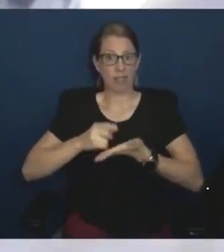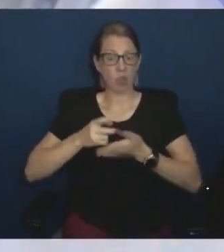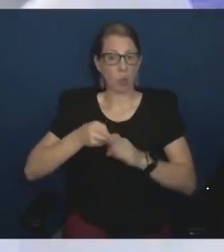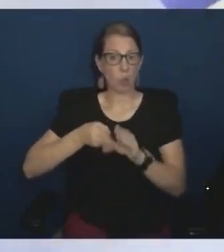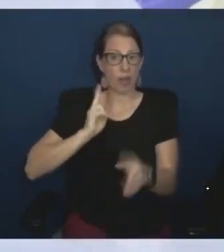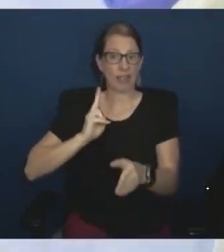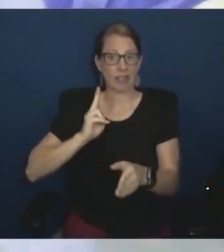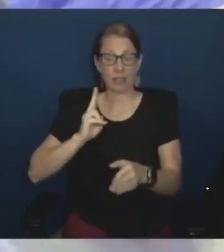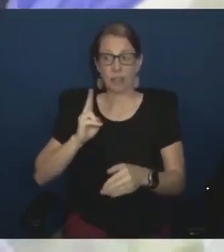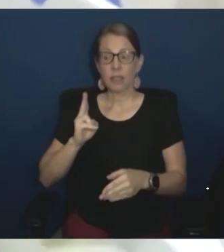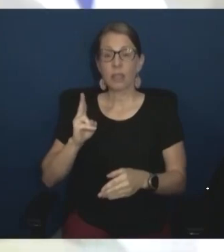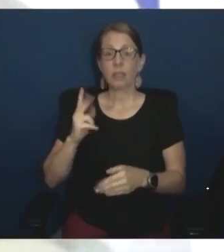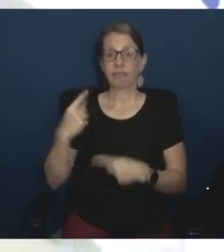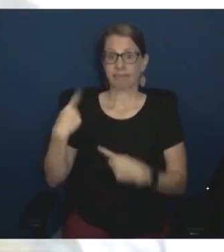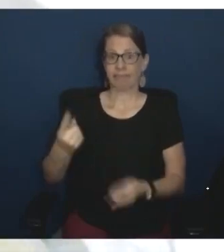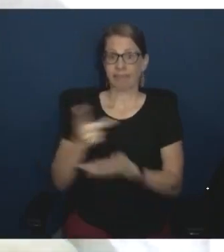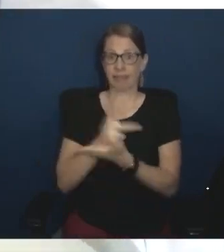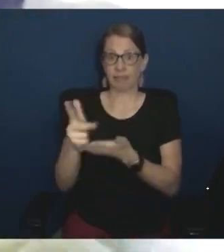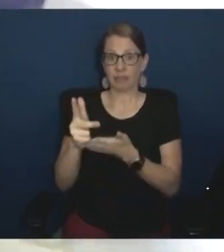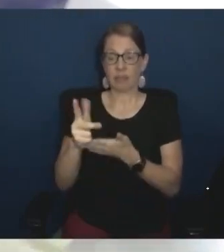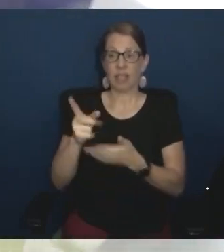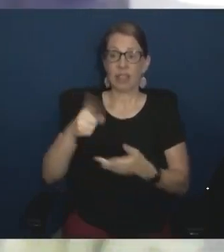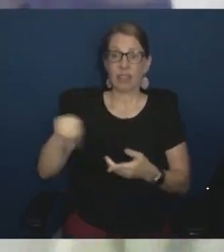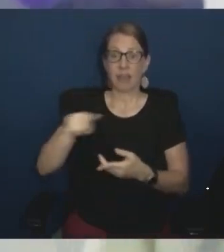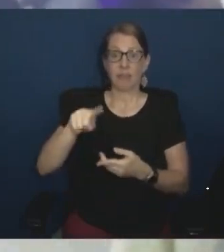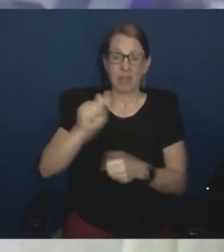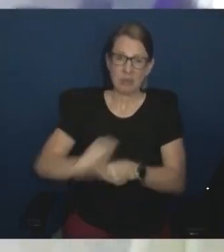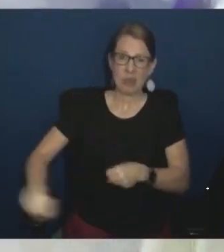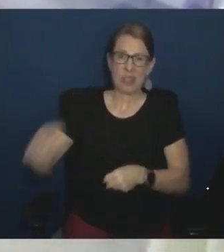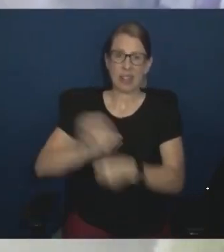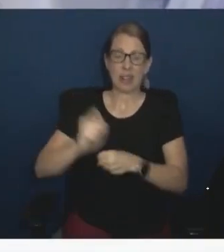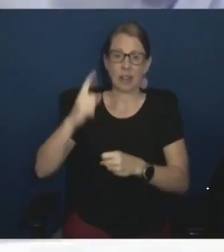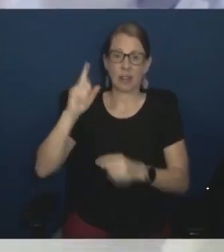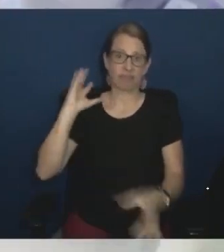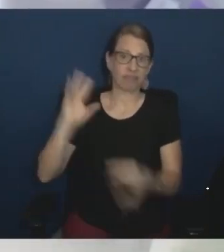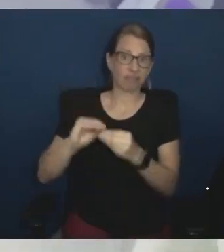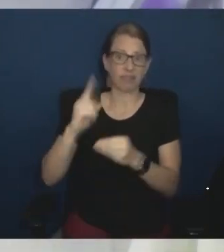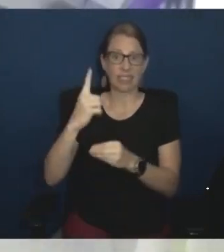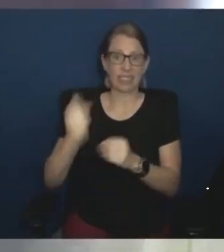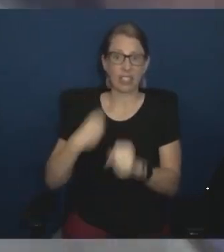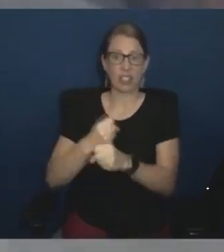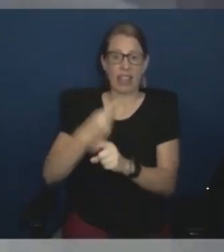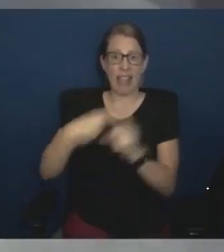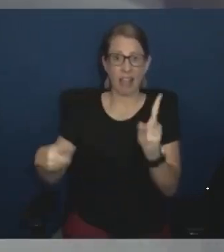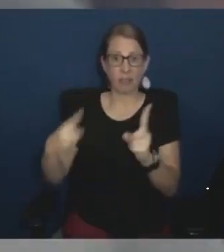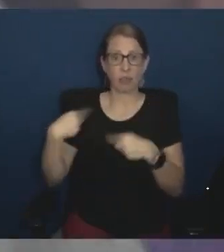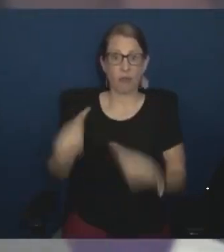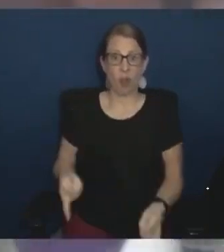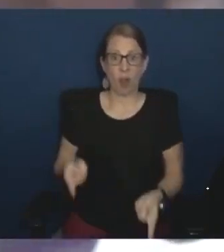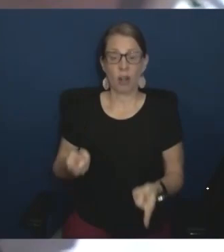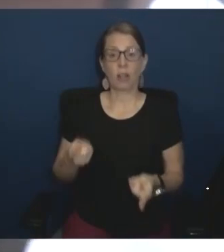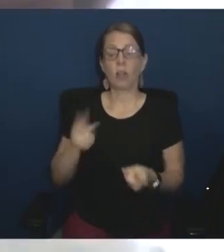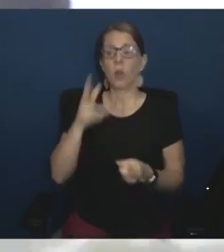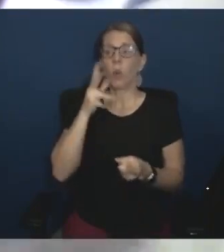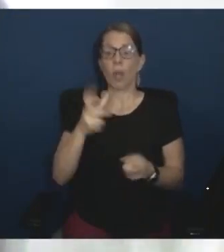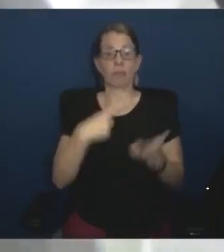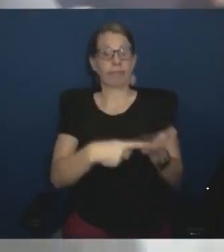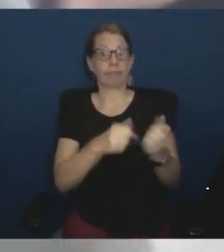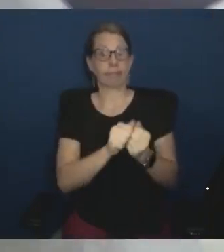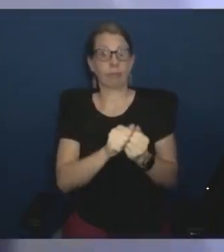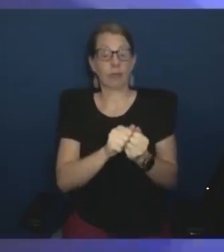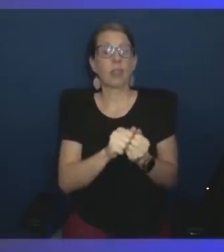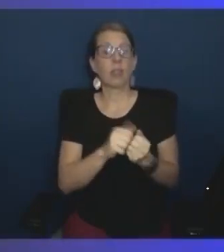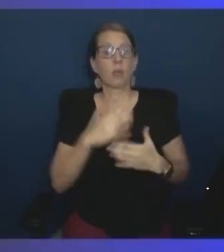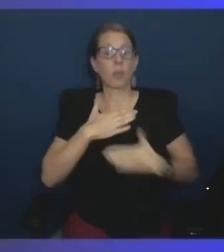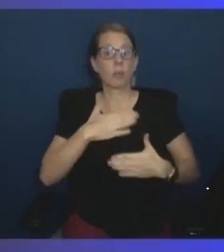day and night for the last year and a half. So coming up, we are going to hear firsthand from a respiratory therapist and an ICU pharmacist on the